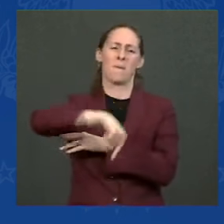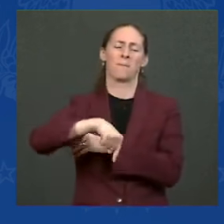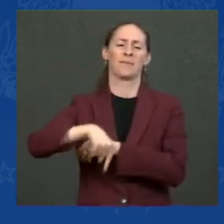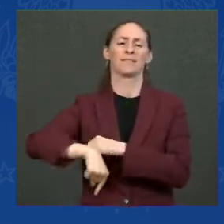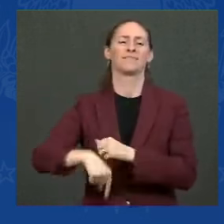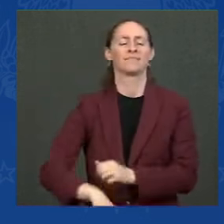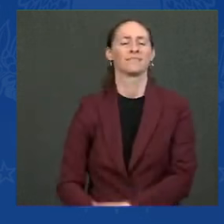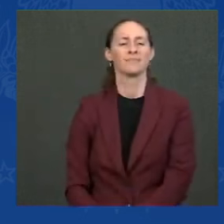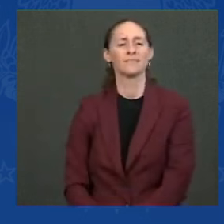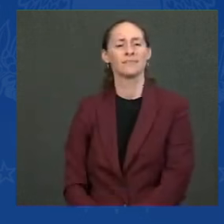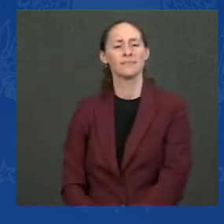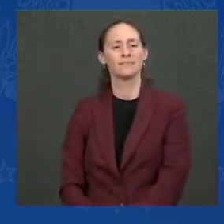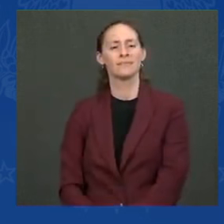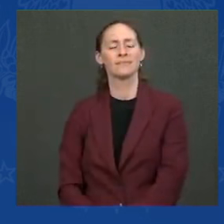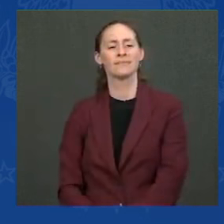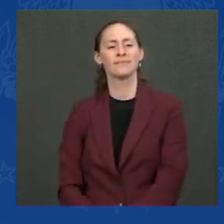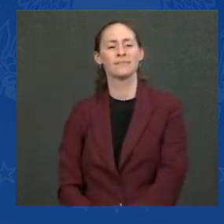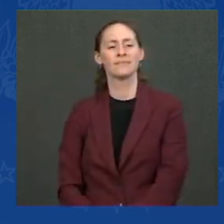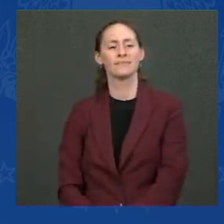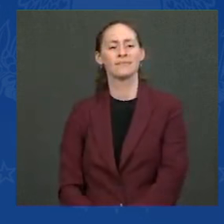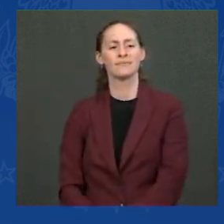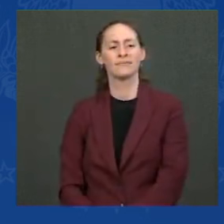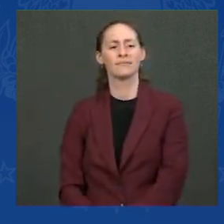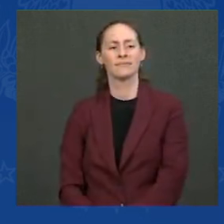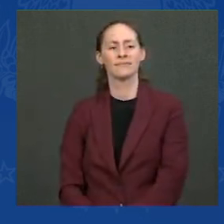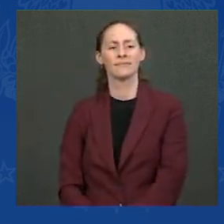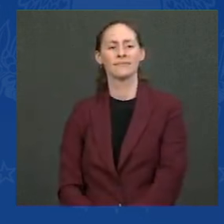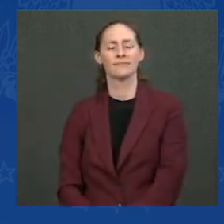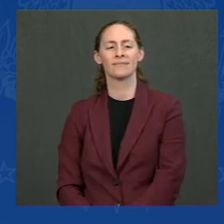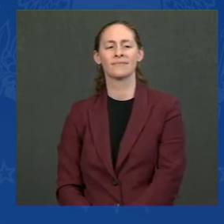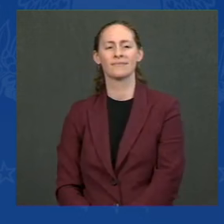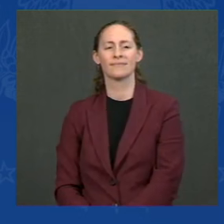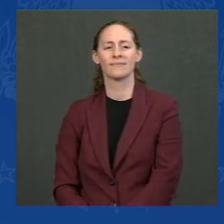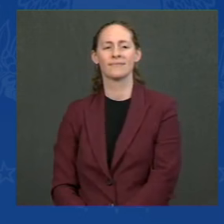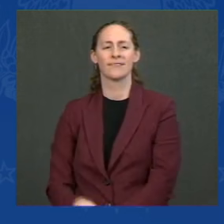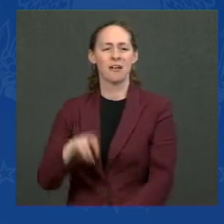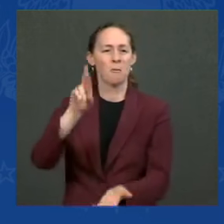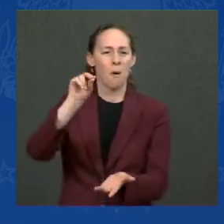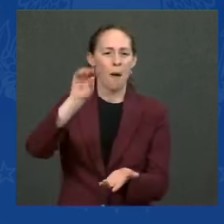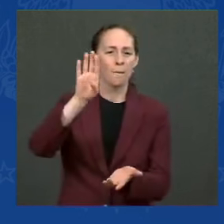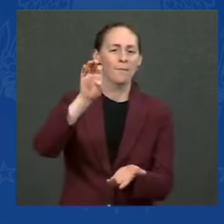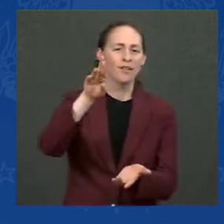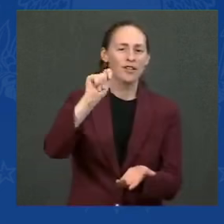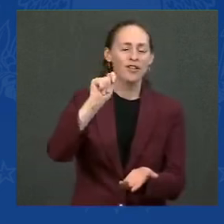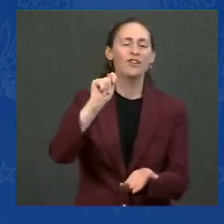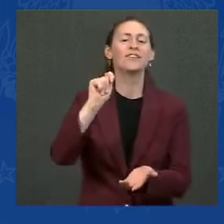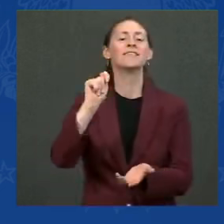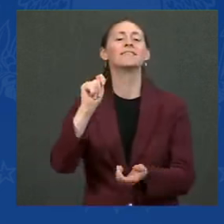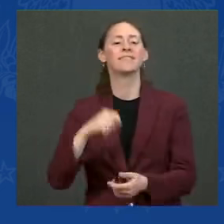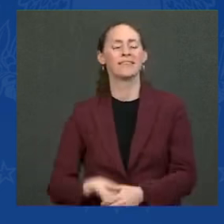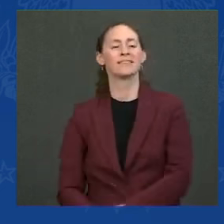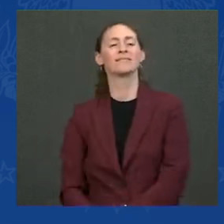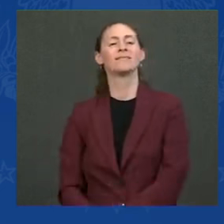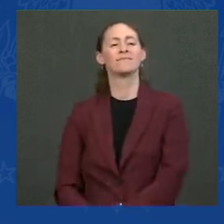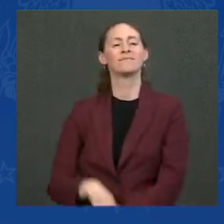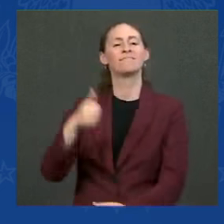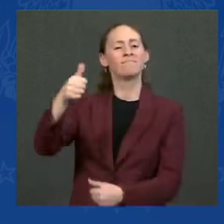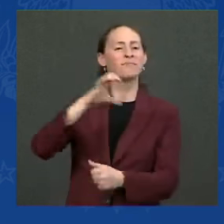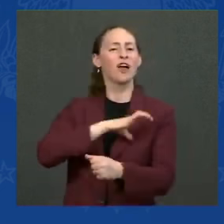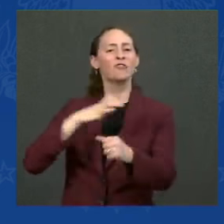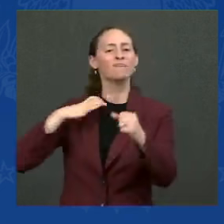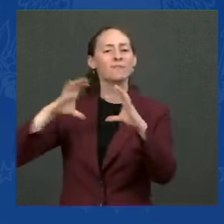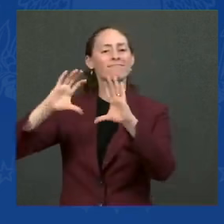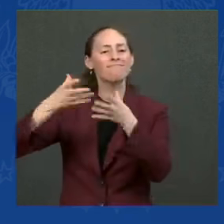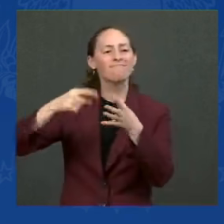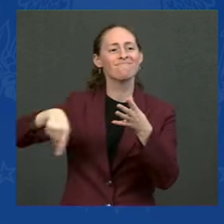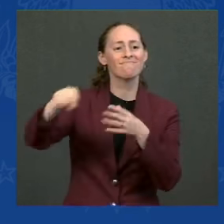Reiter, R-E-I-T-E-R, Chicago Federation of Labor, And folks, that's how we beat